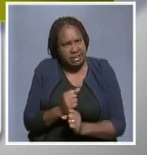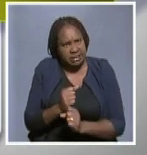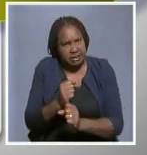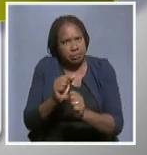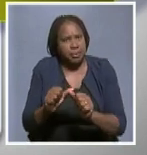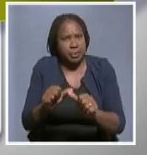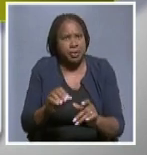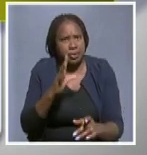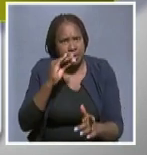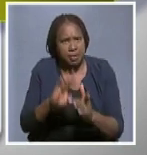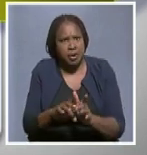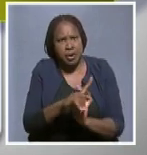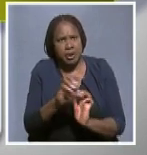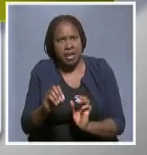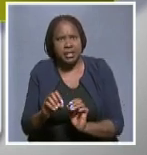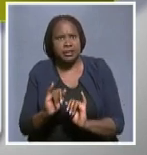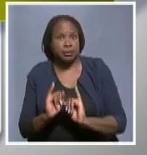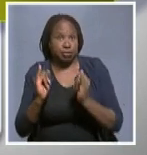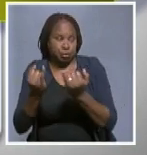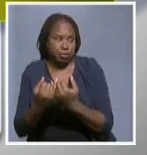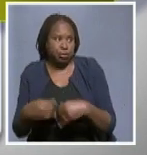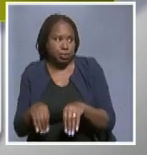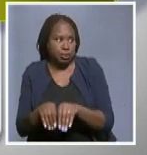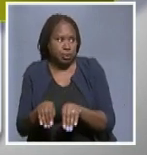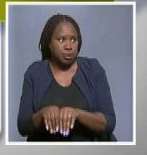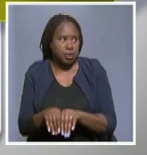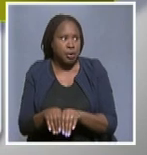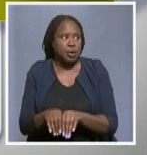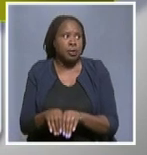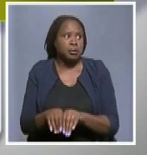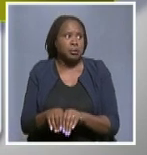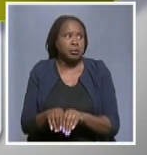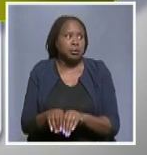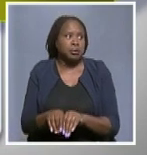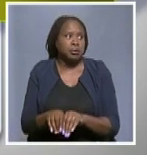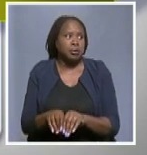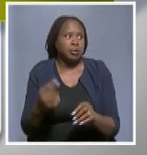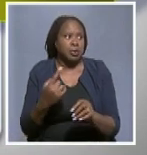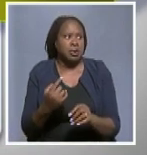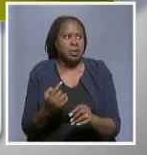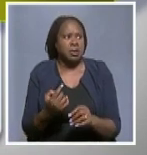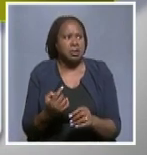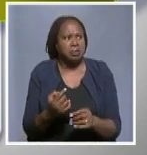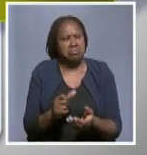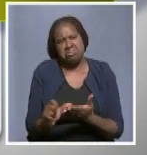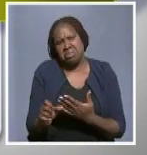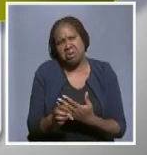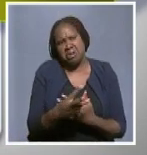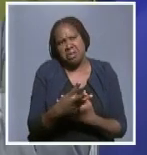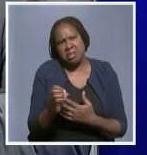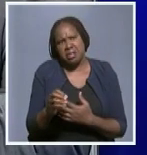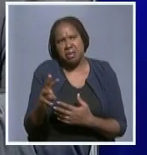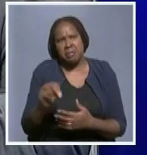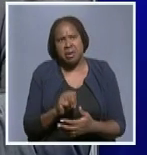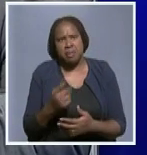10 institutions or even 100 institutions that will buy into this, it will only require for every institution to pay 30 million, but